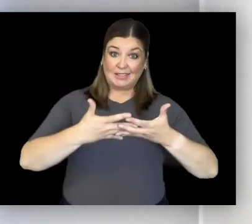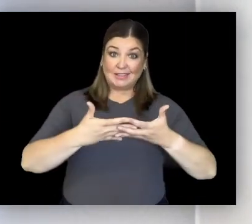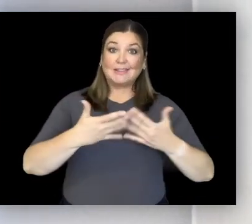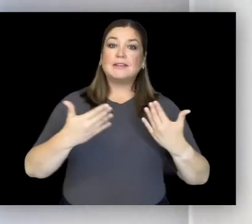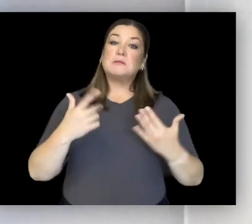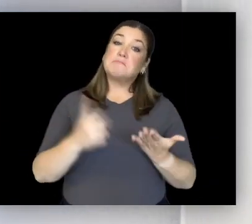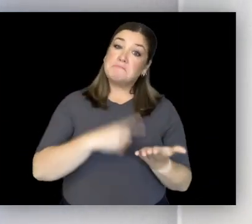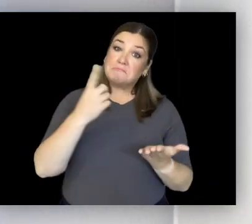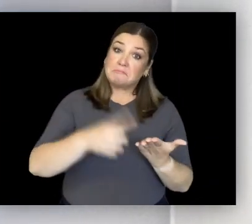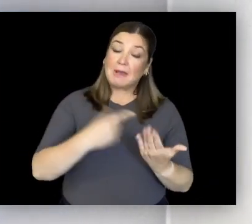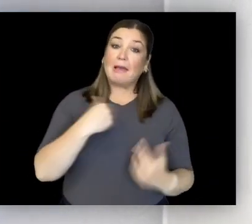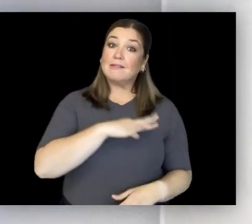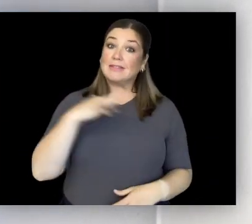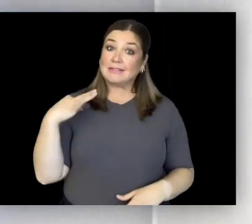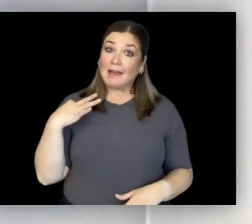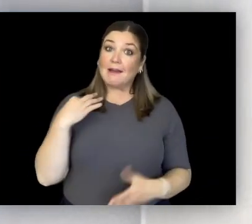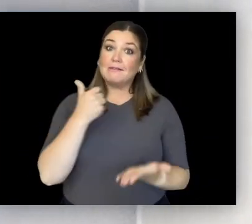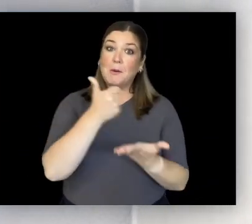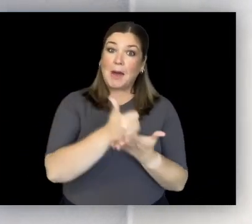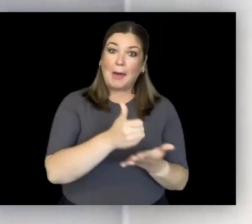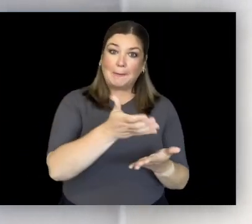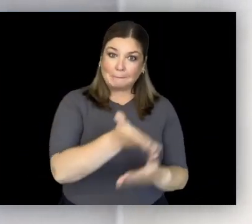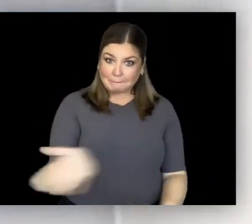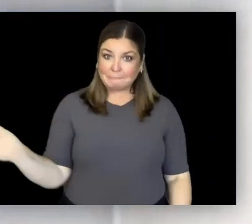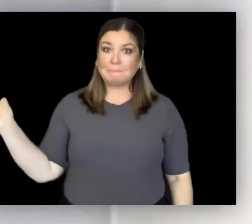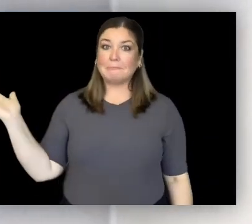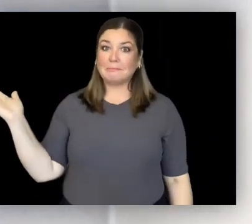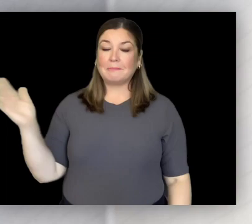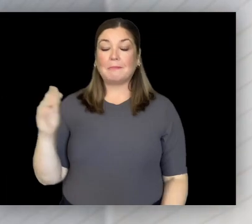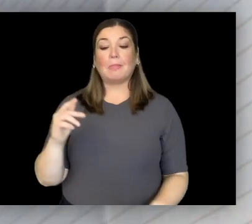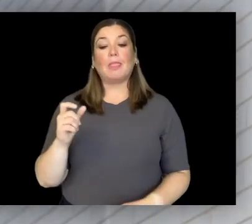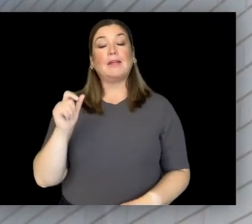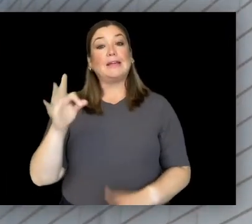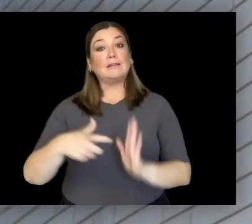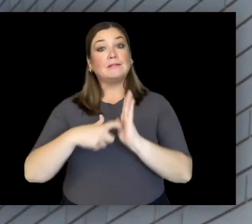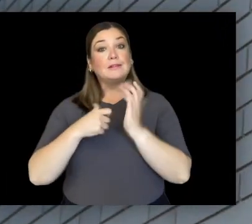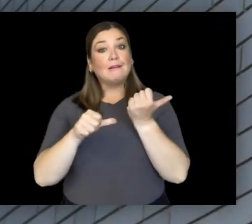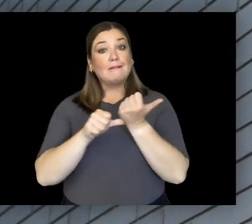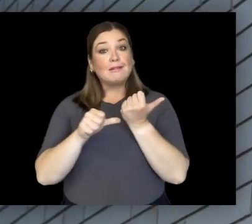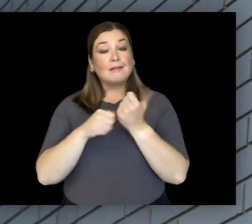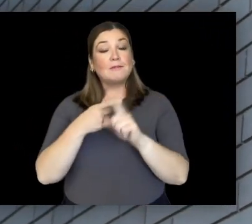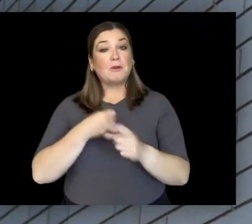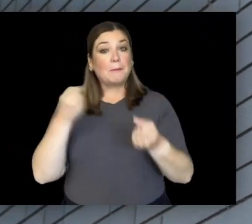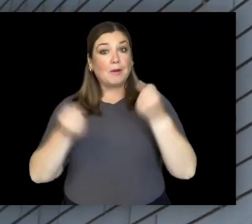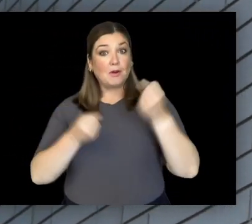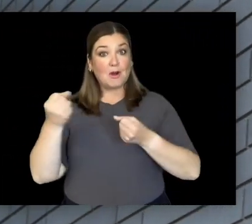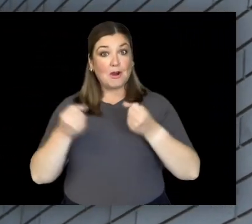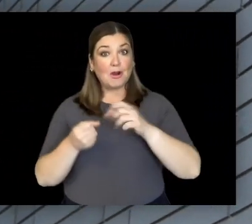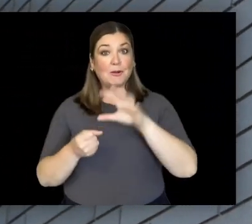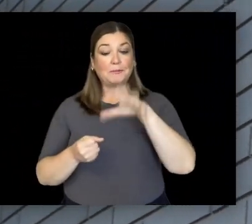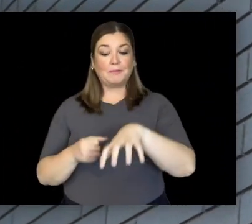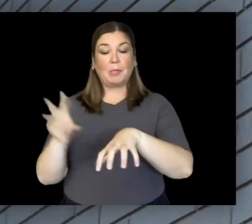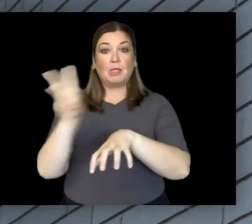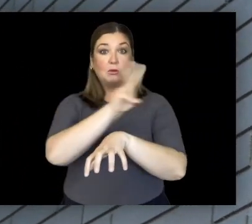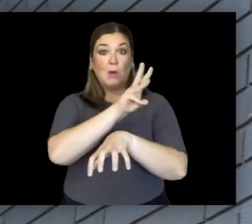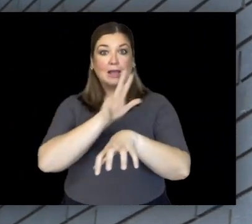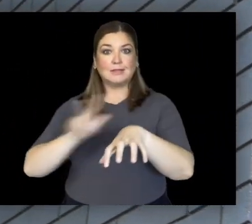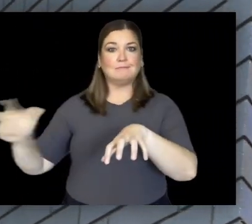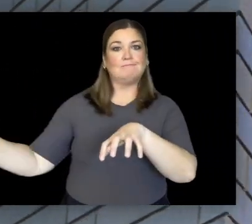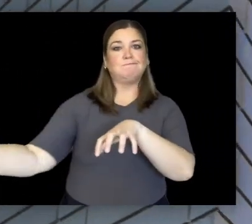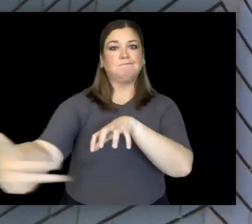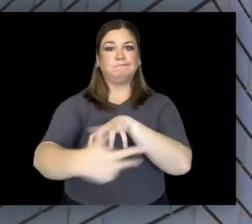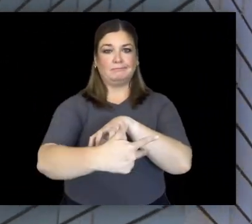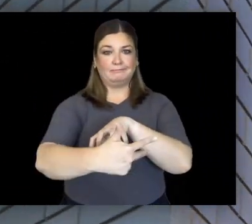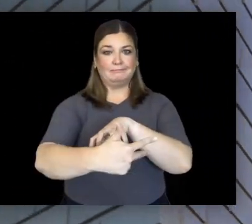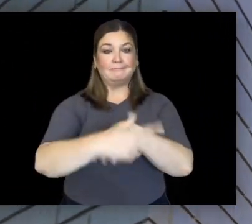quite heavy, but often have volunteers to open them as needed. If you require curbside assistance, the drop-off location would